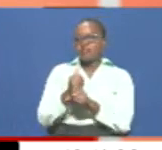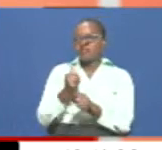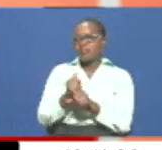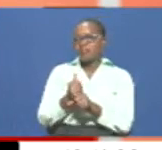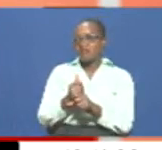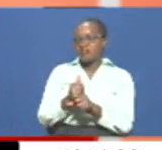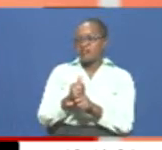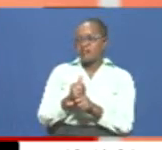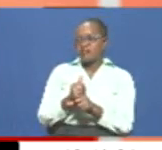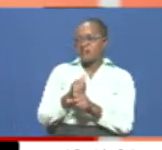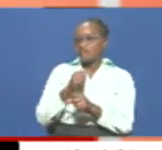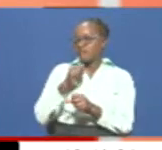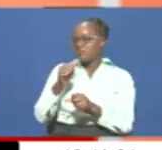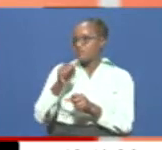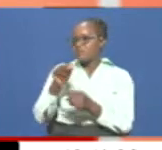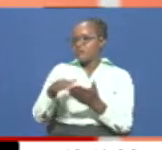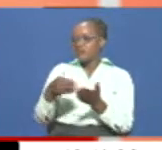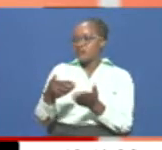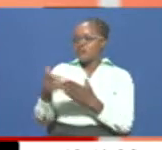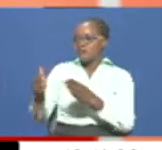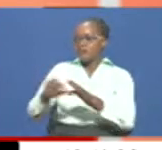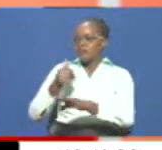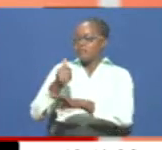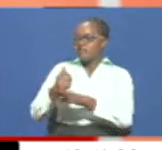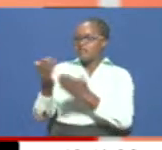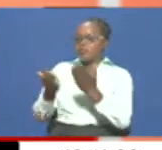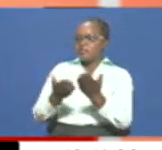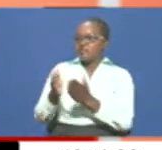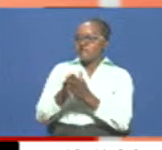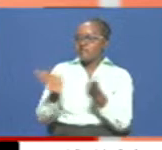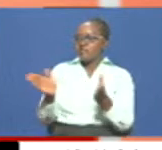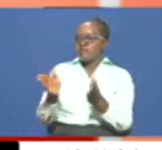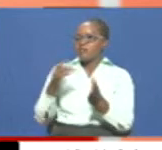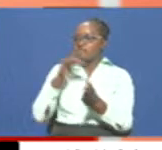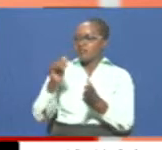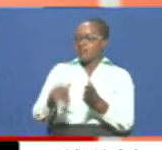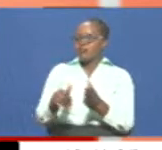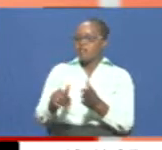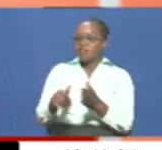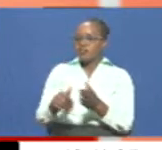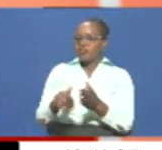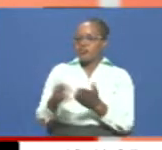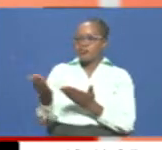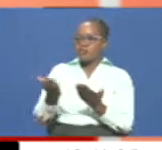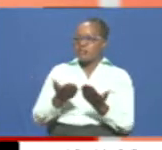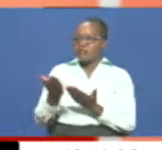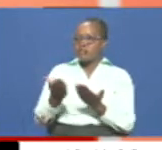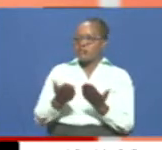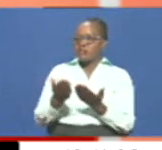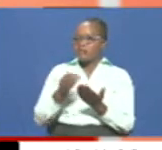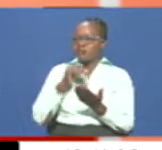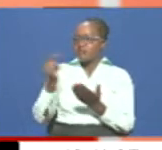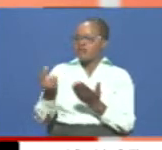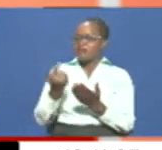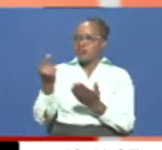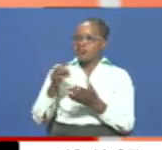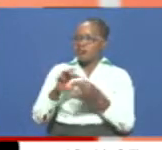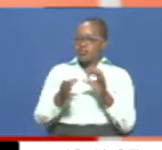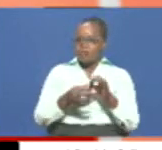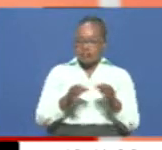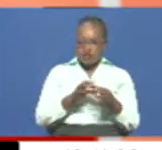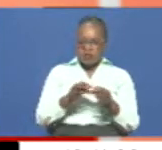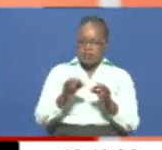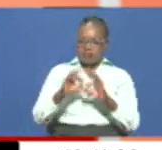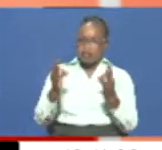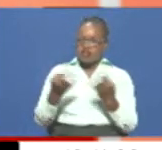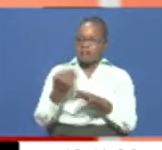wait for a particular individual to be served. We've opened it up so that it can be able to serve the not only the Olympic family, but